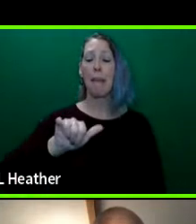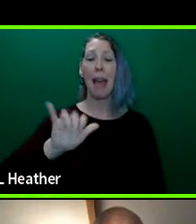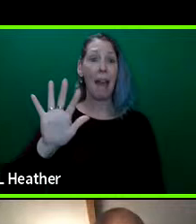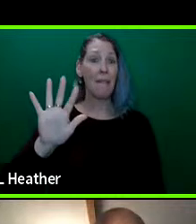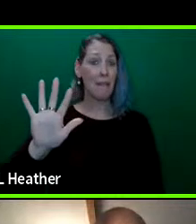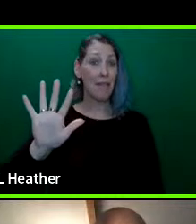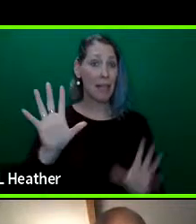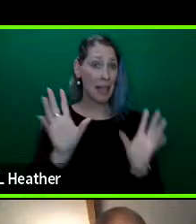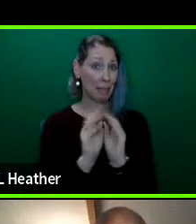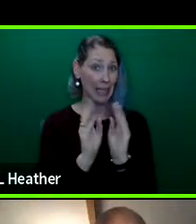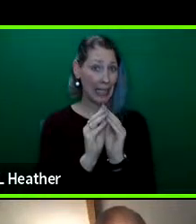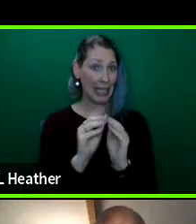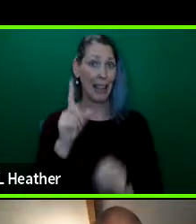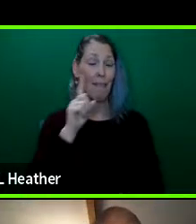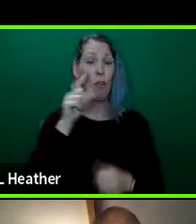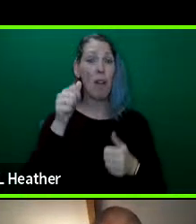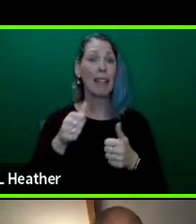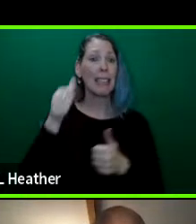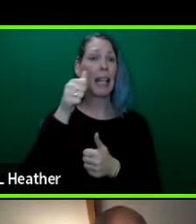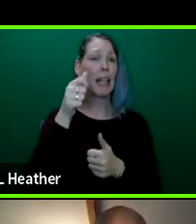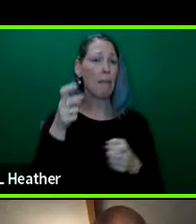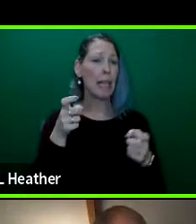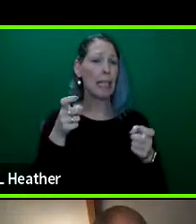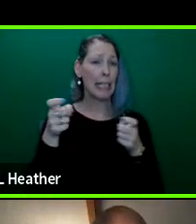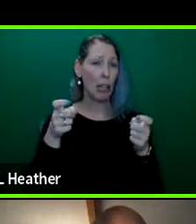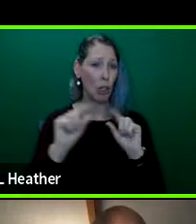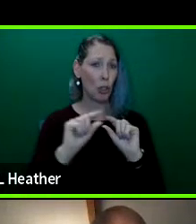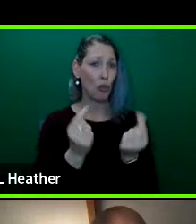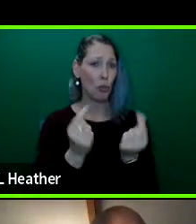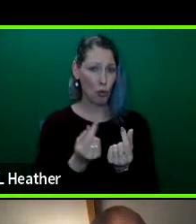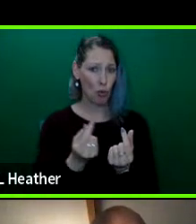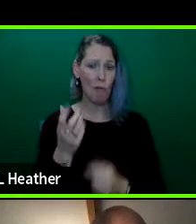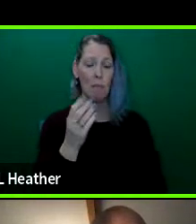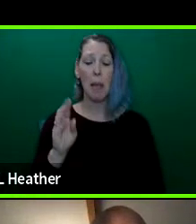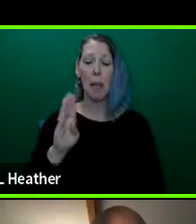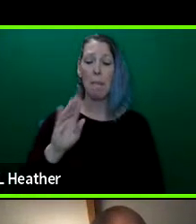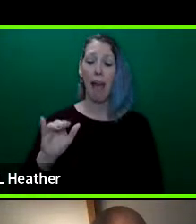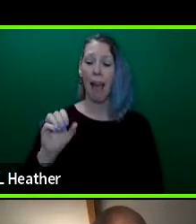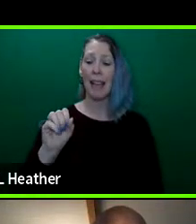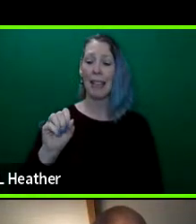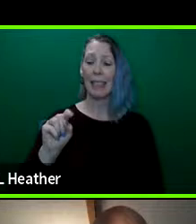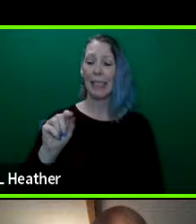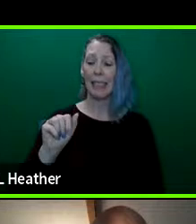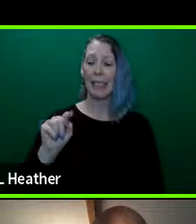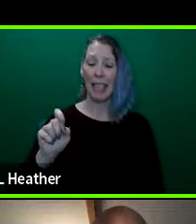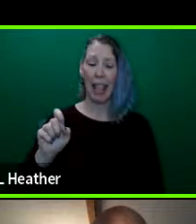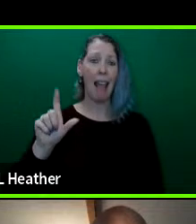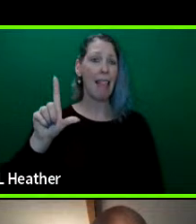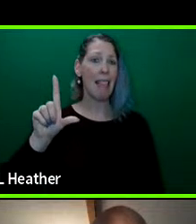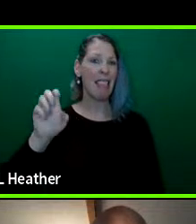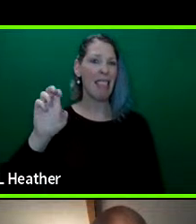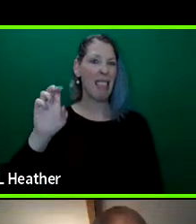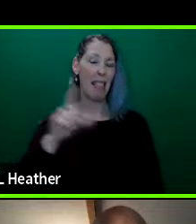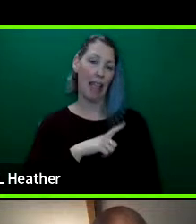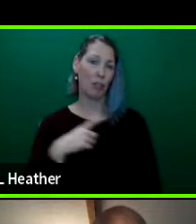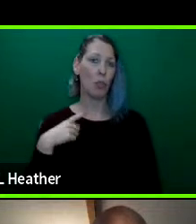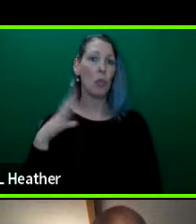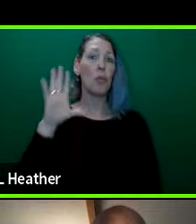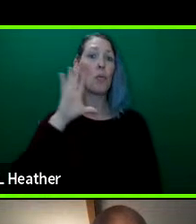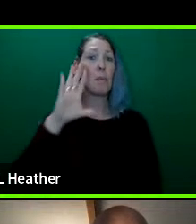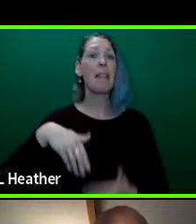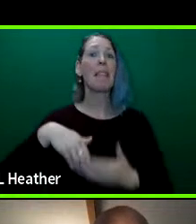meeting for the executive steering group, as well as the bi-state ledge, will be the